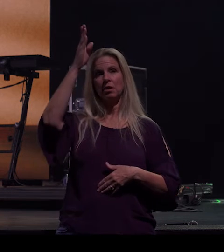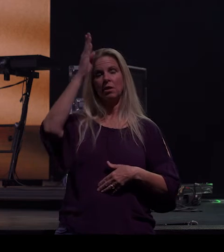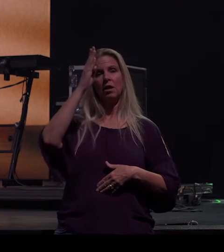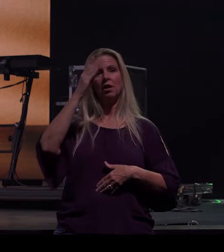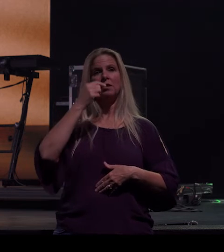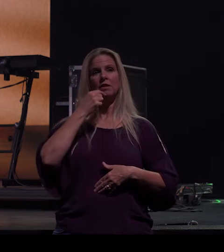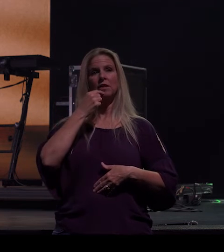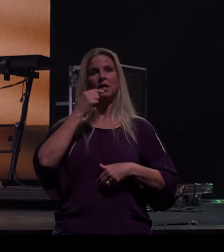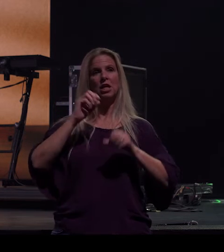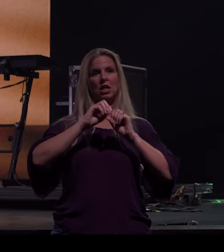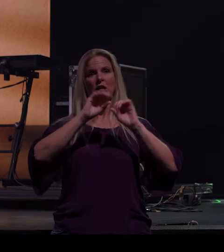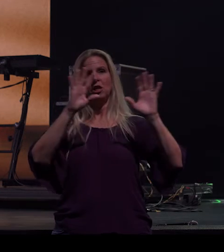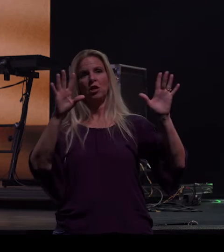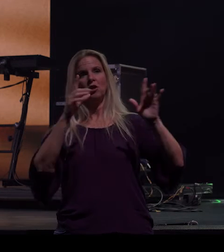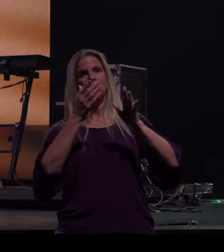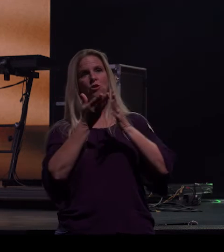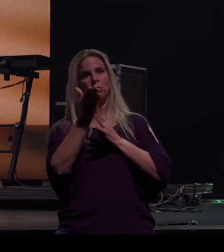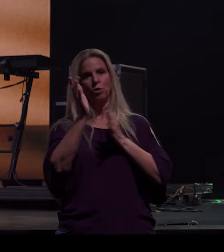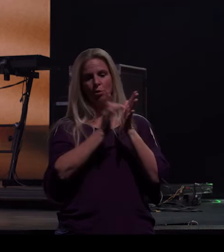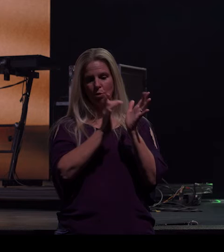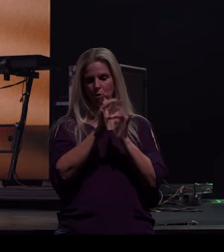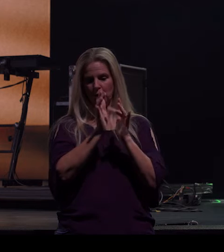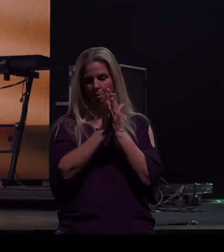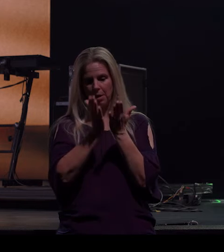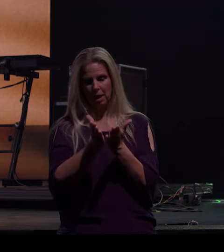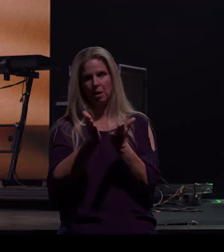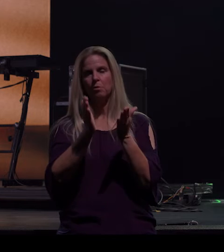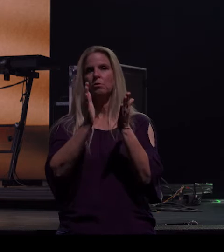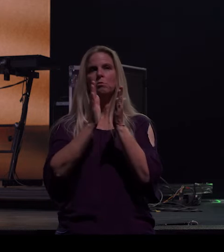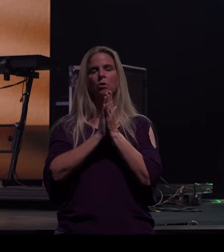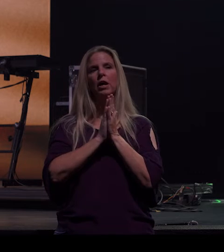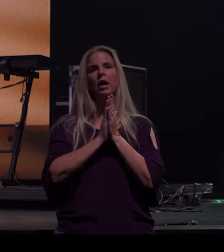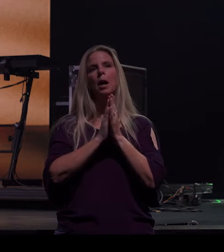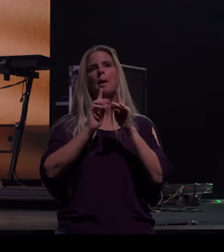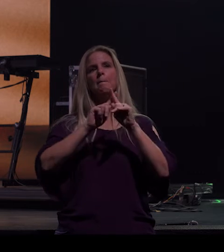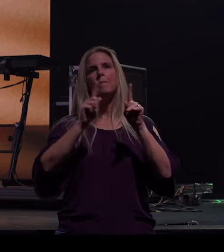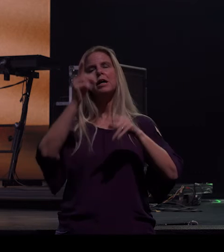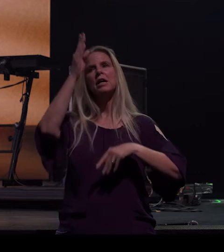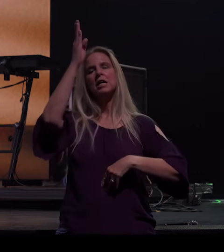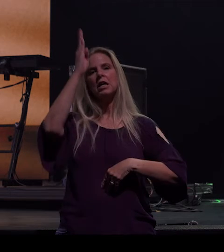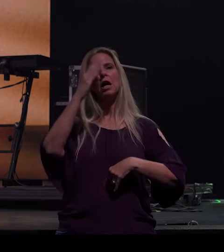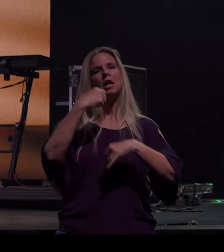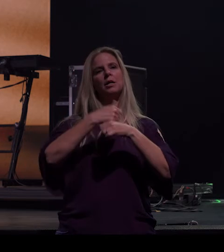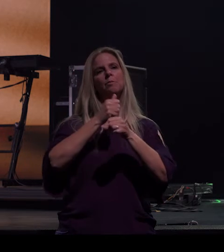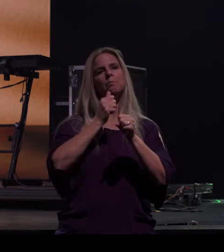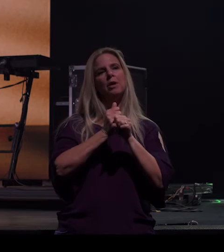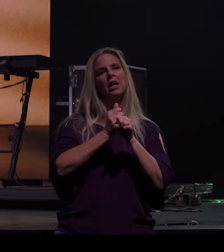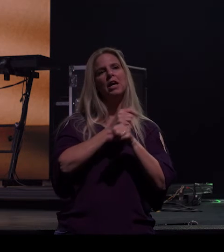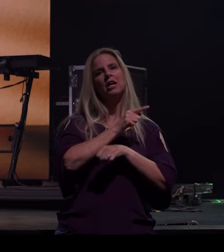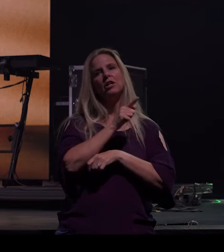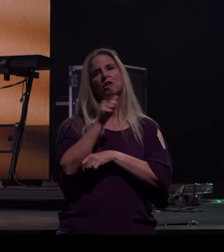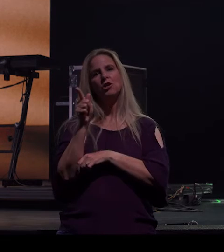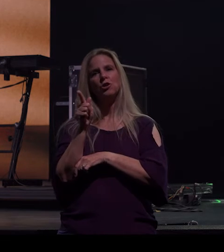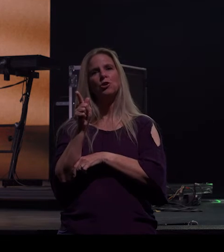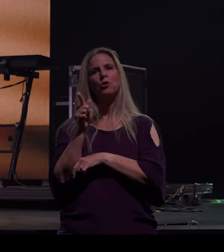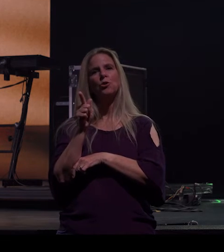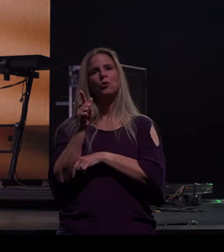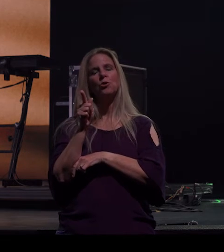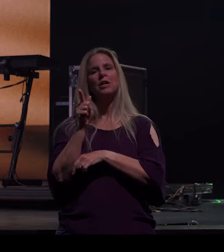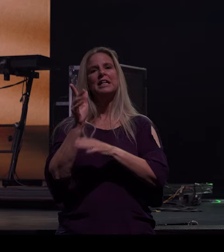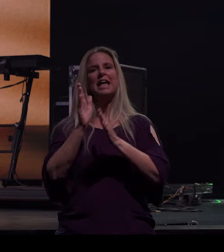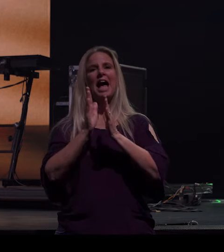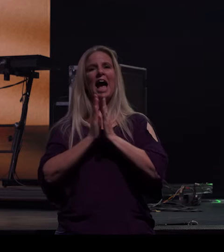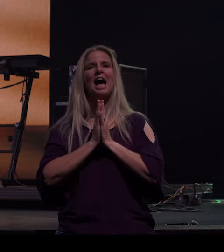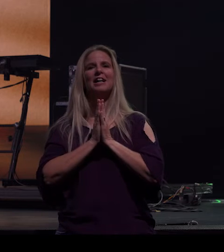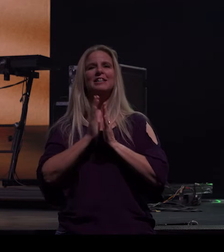his word. He'll speak to you clearly through prayer oftentimes. But do you know that God designed you to go ask other people for